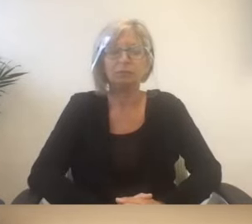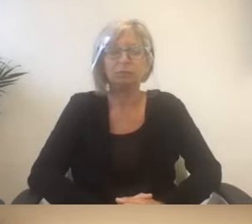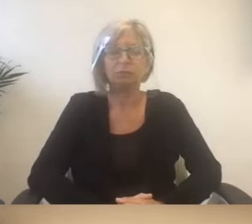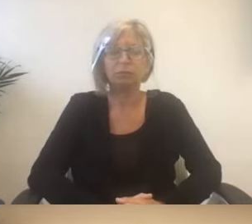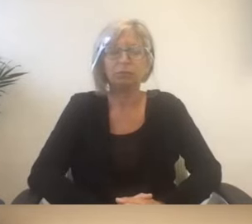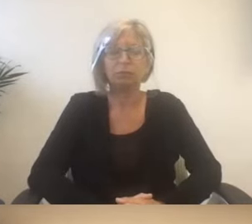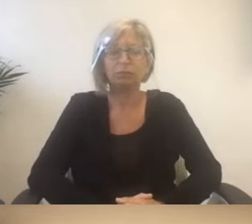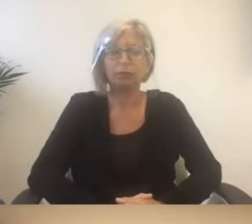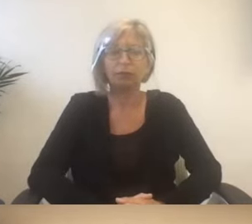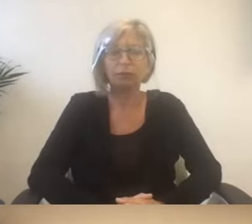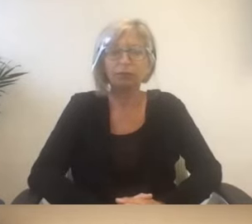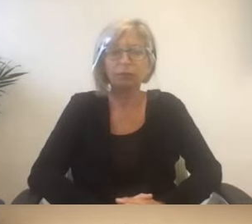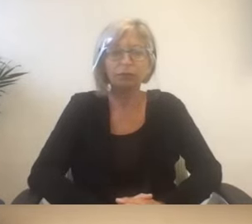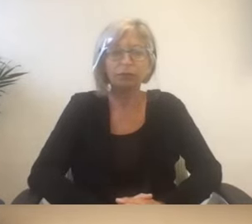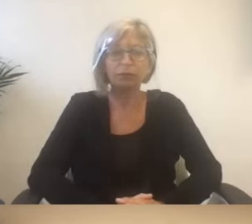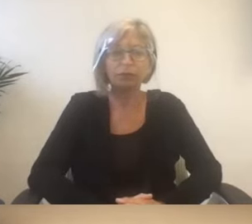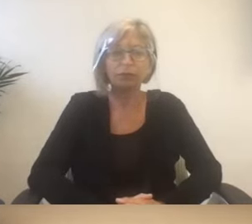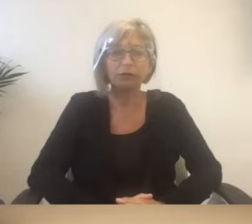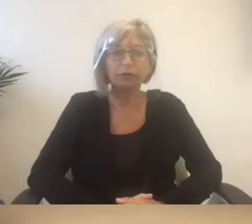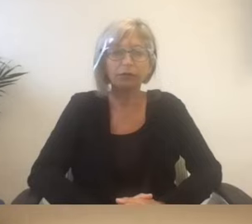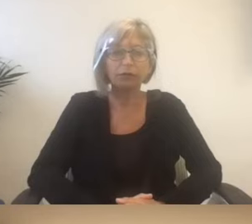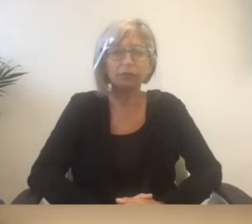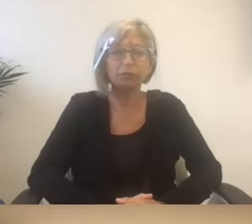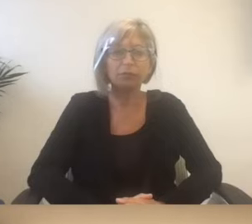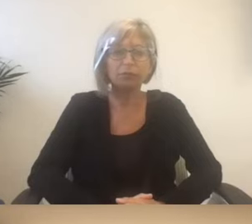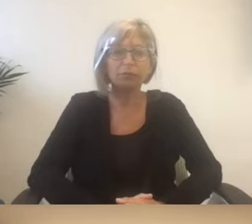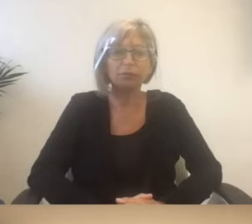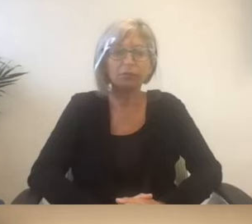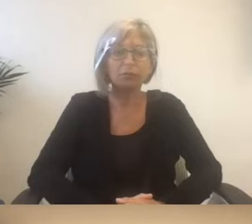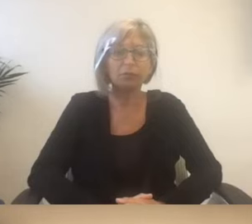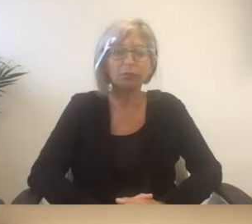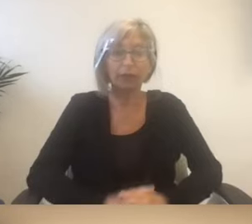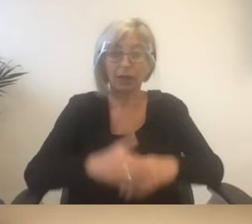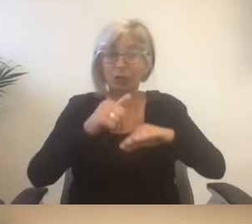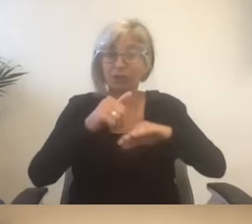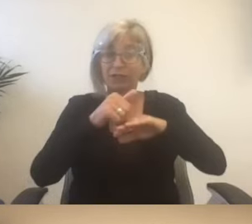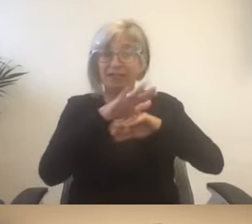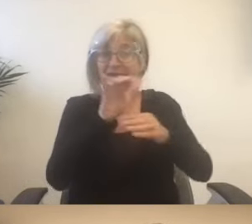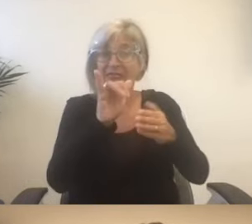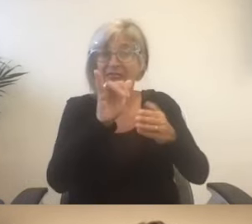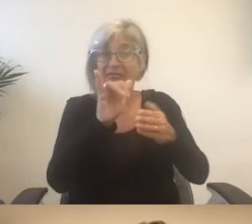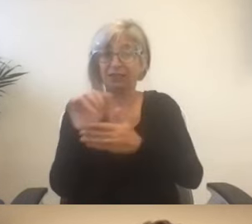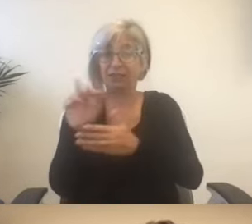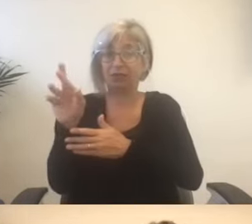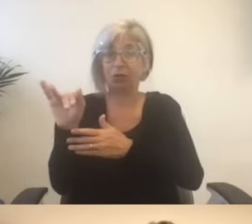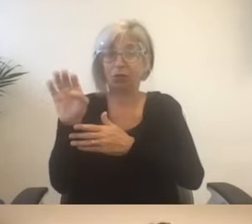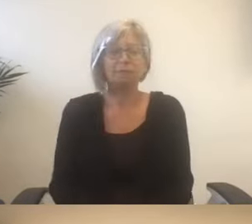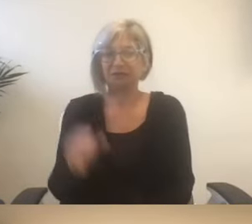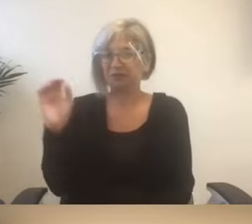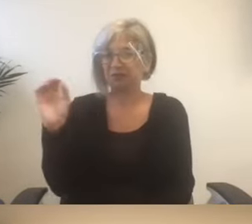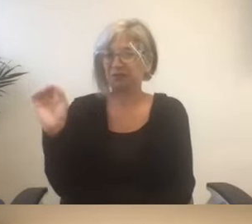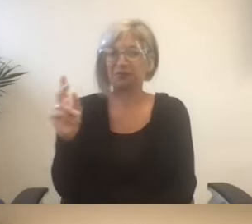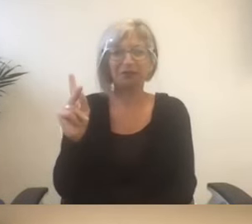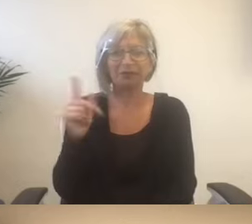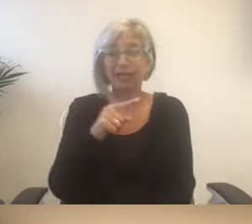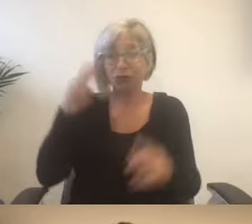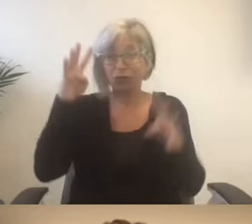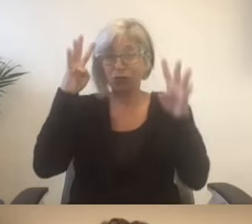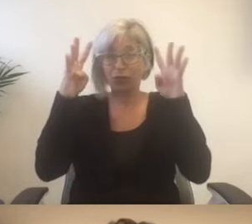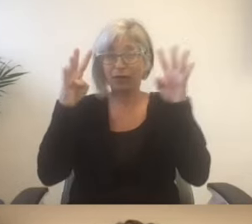And like I said, as any good demo, I realized you're going to submit that. And then, so it